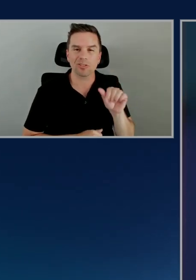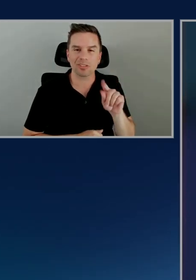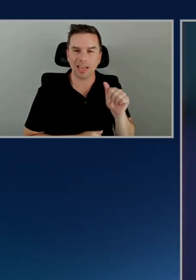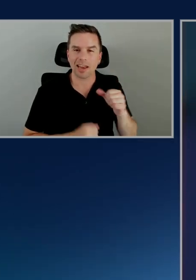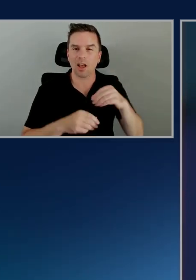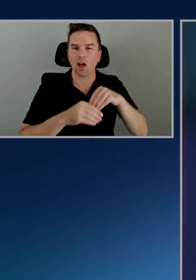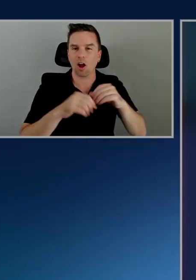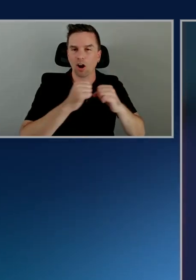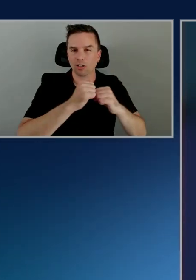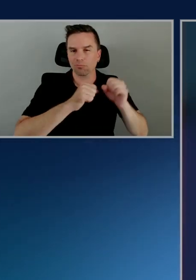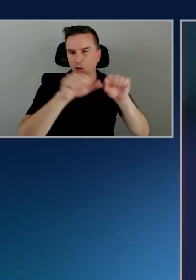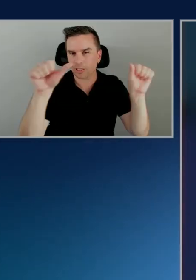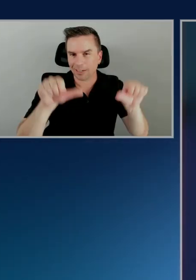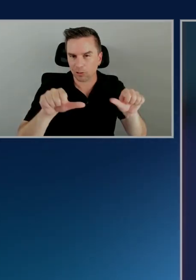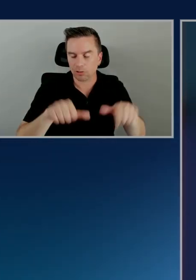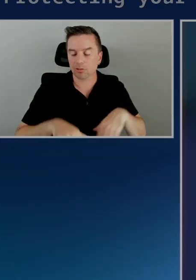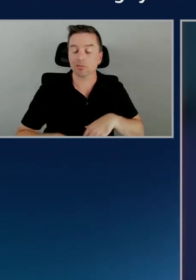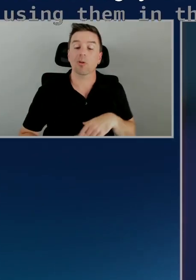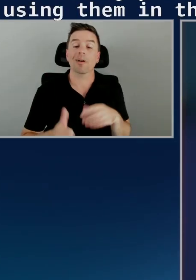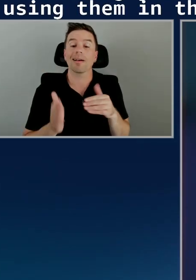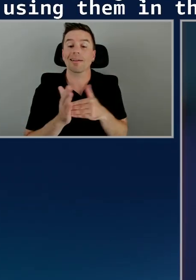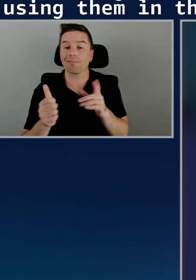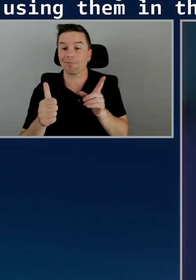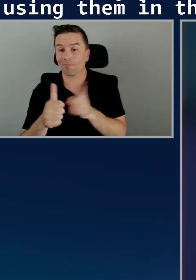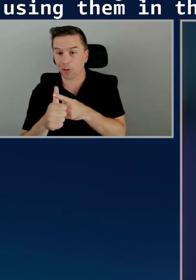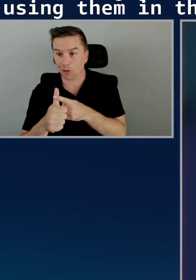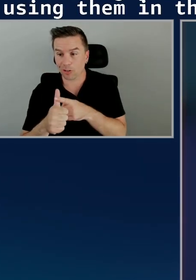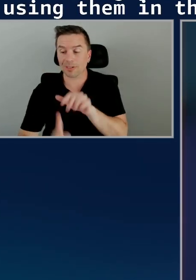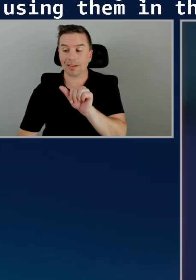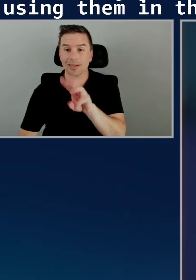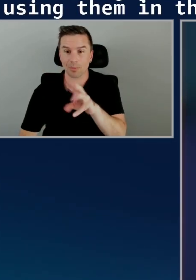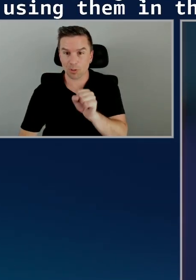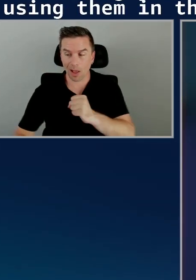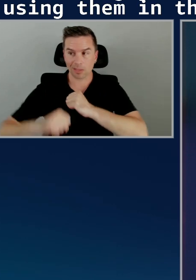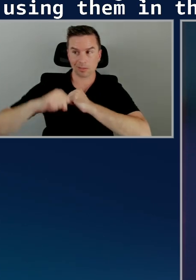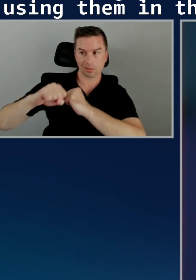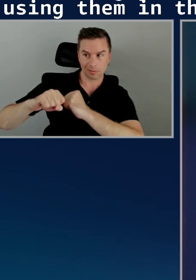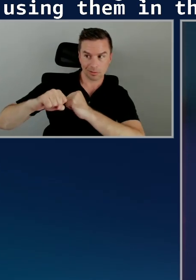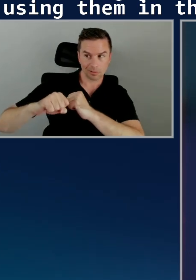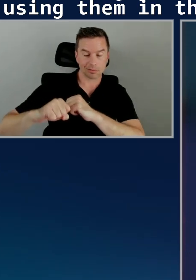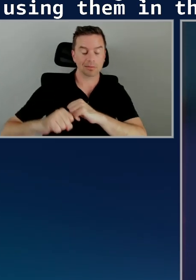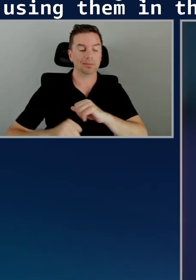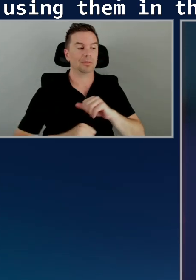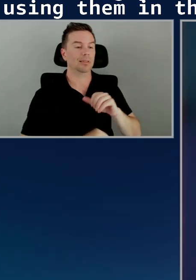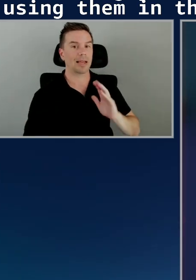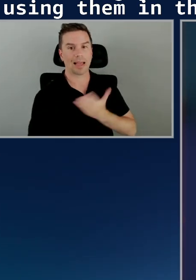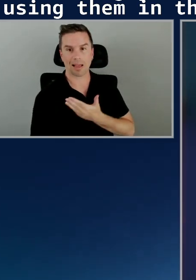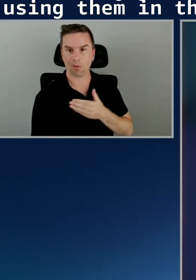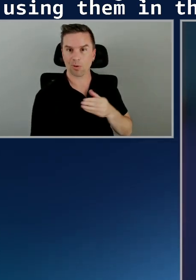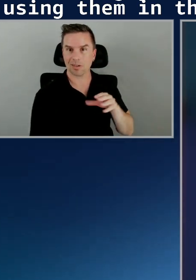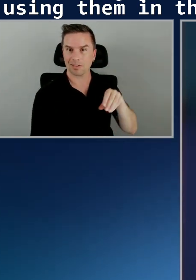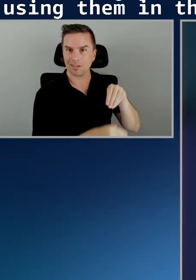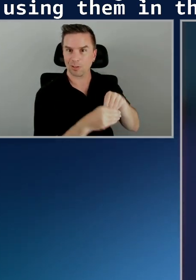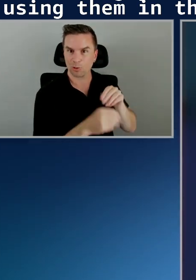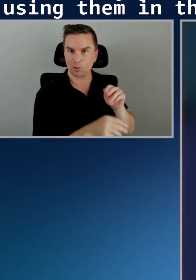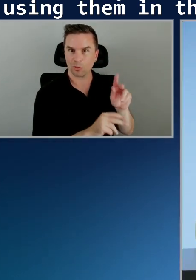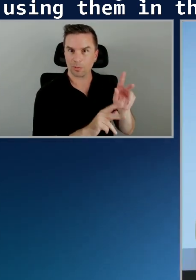Again, dimension one is protection from us, AWS operator. Dimension two is a mechanism to isolate and segregate their own workloads,